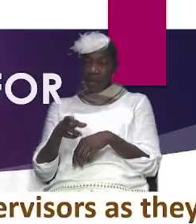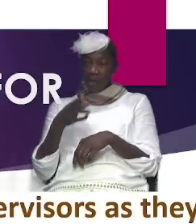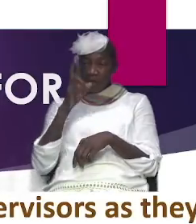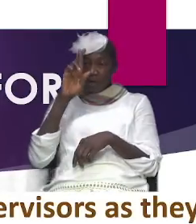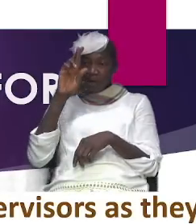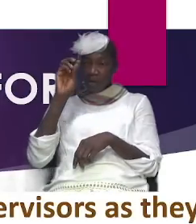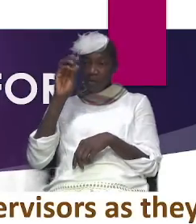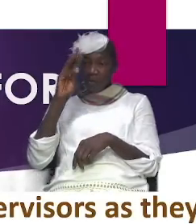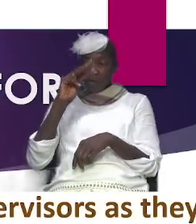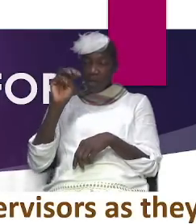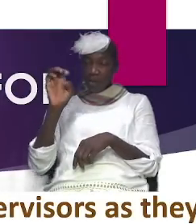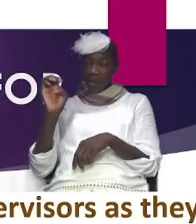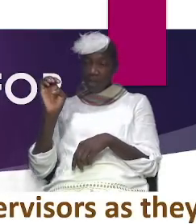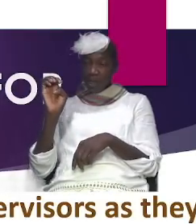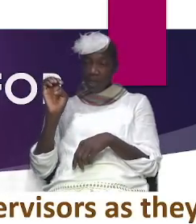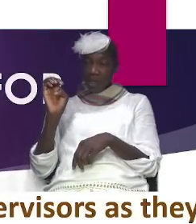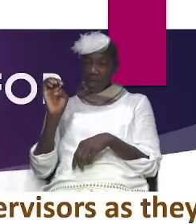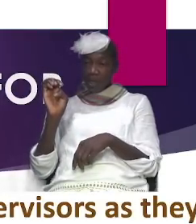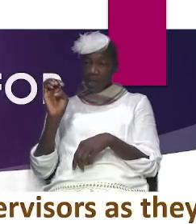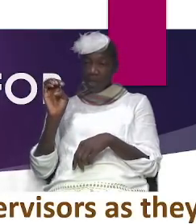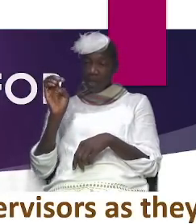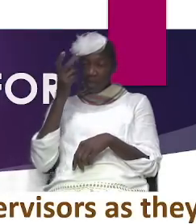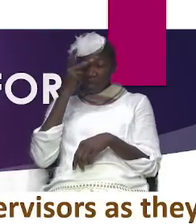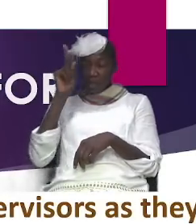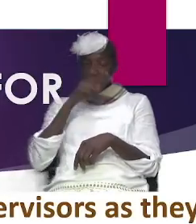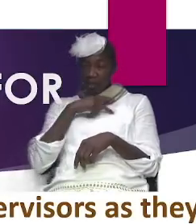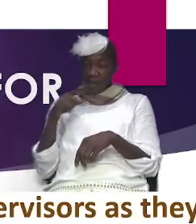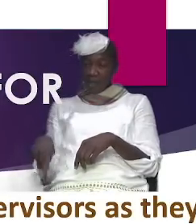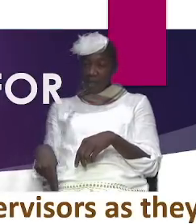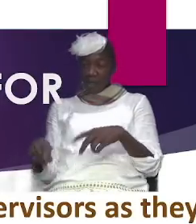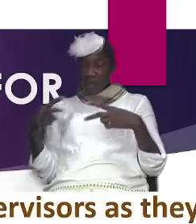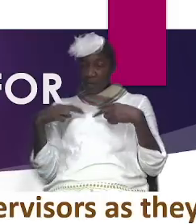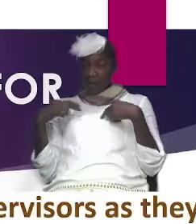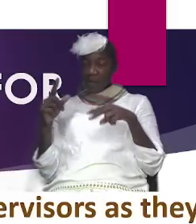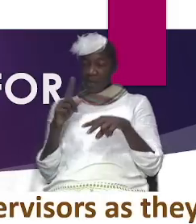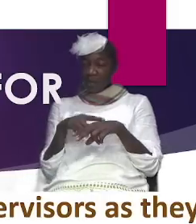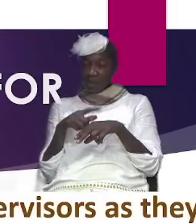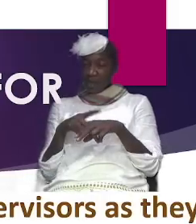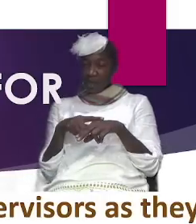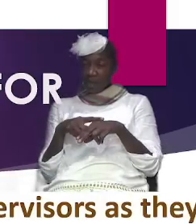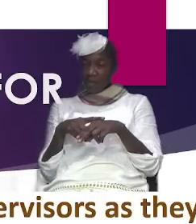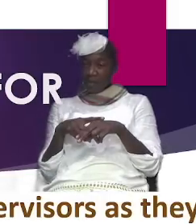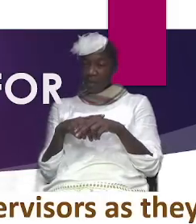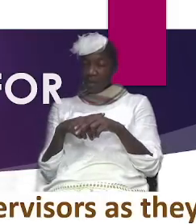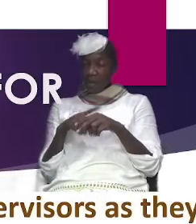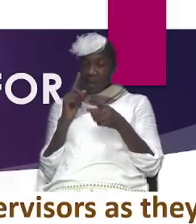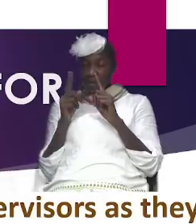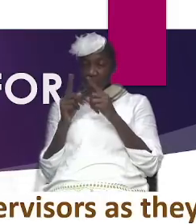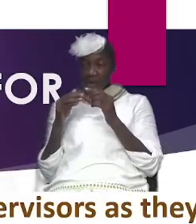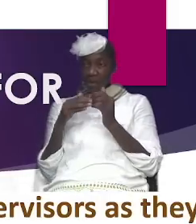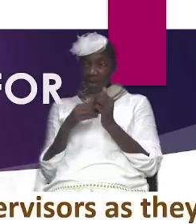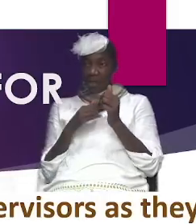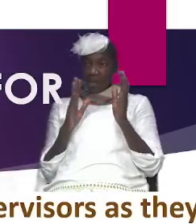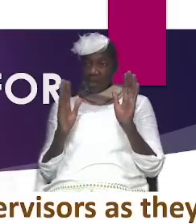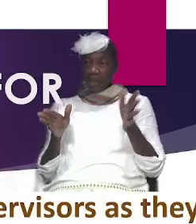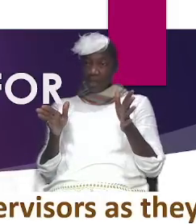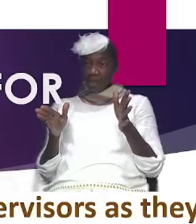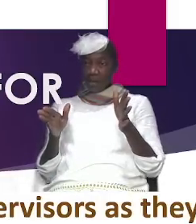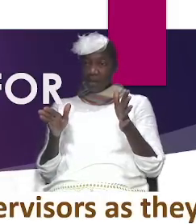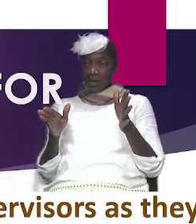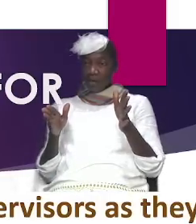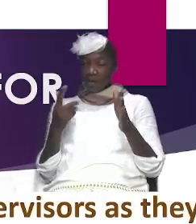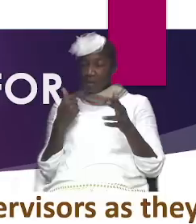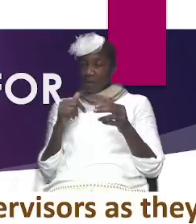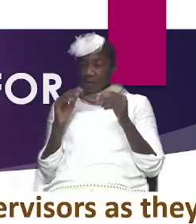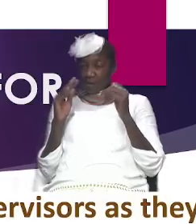see Caesar at one point. He had those opportunities, and he spoke to the leaders who was put